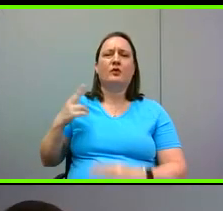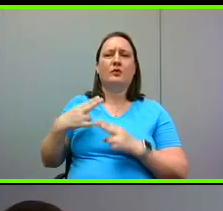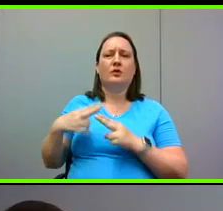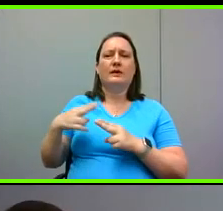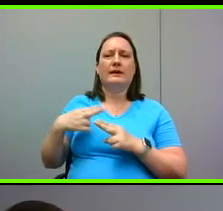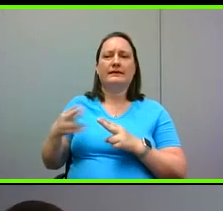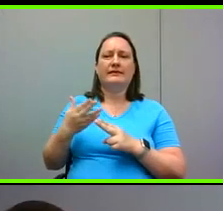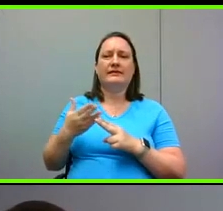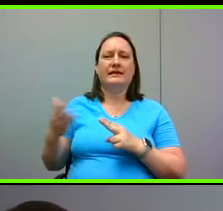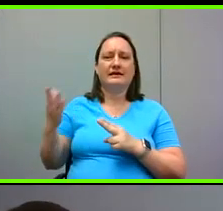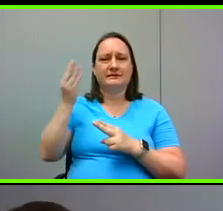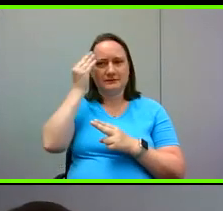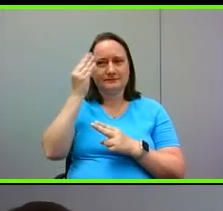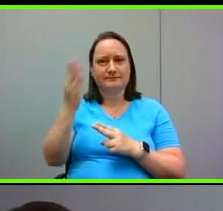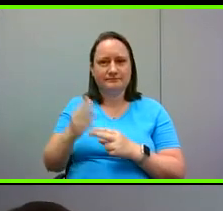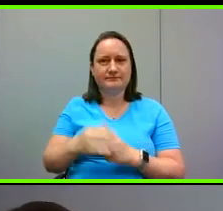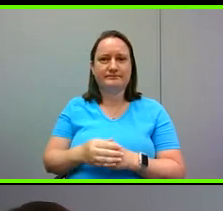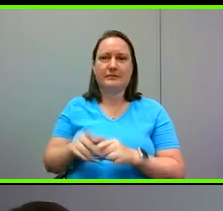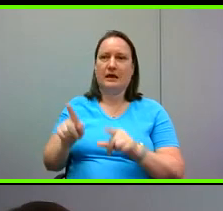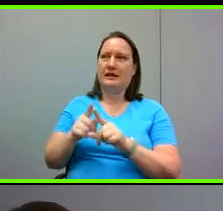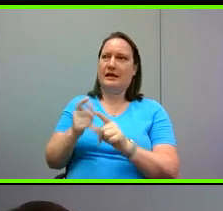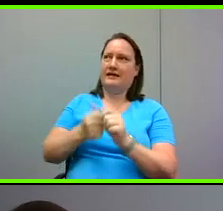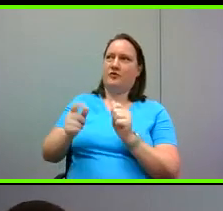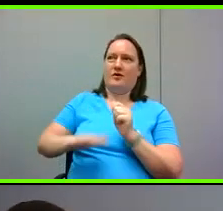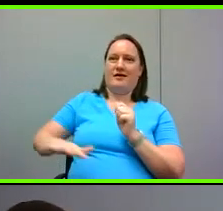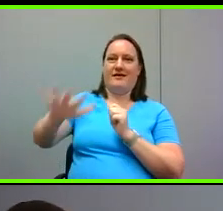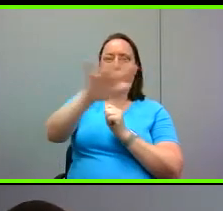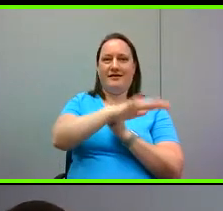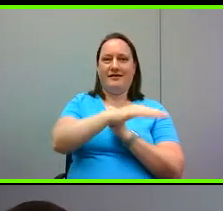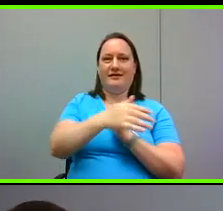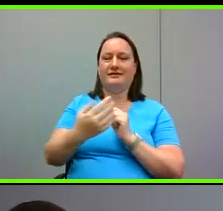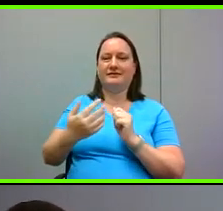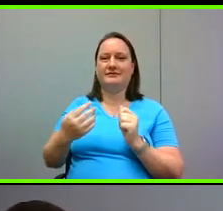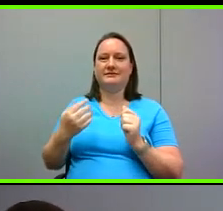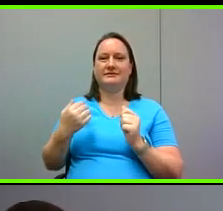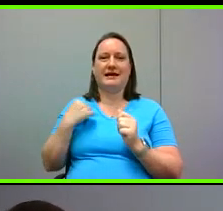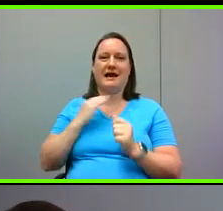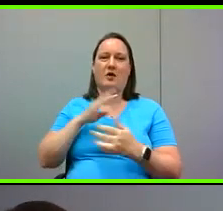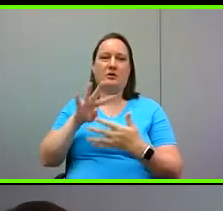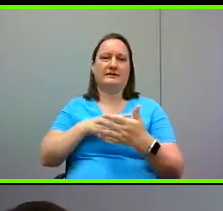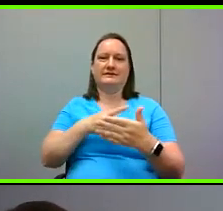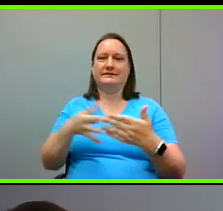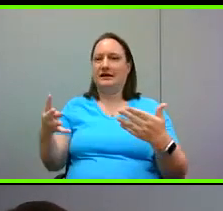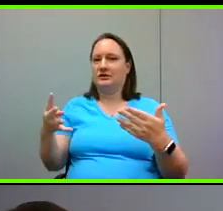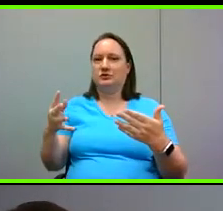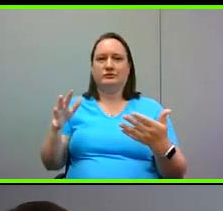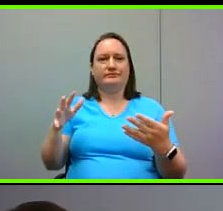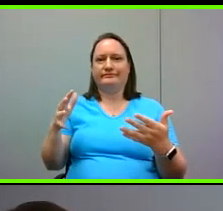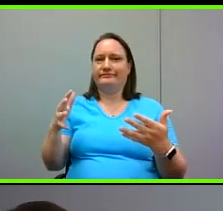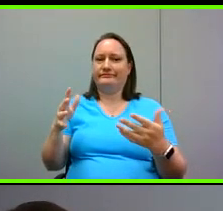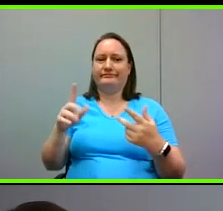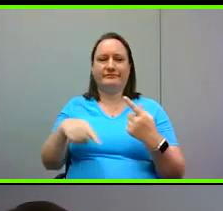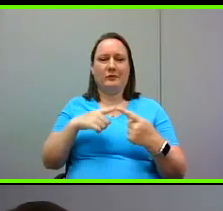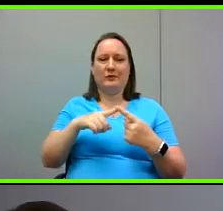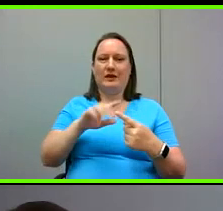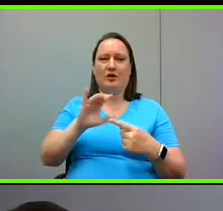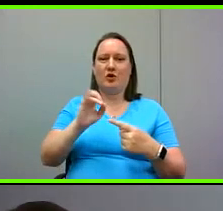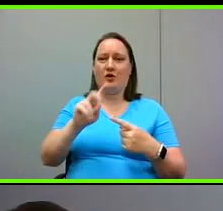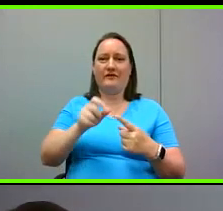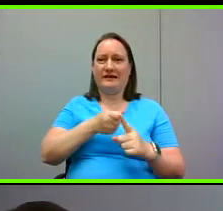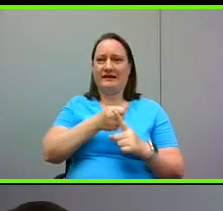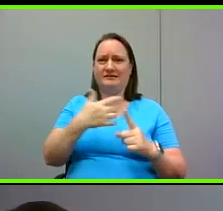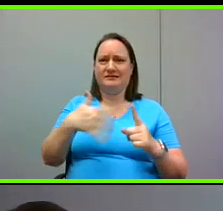things to report on. You know, just like everyone else, our policy pushed heavily when COVID hit. And the interesting